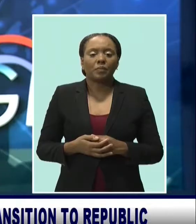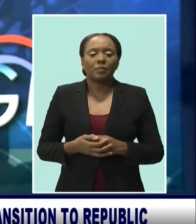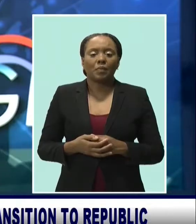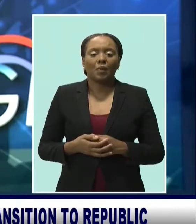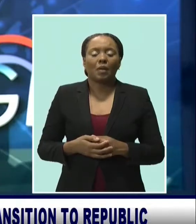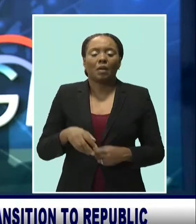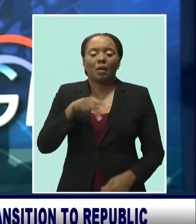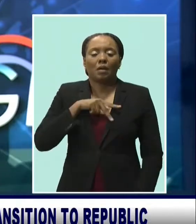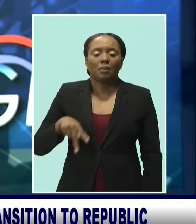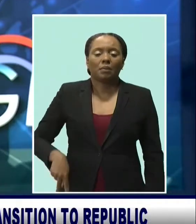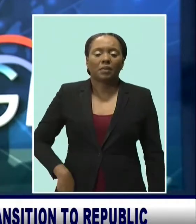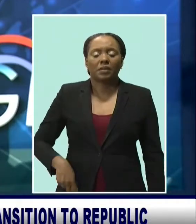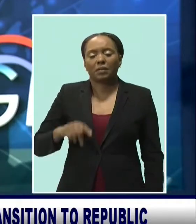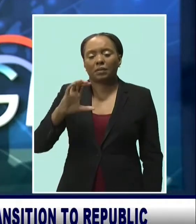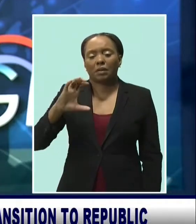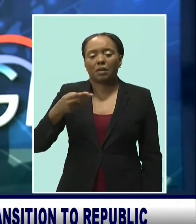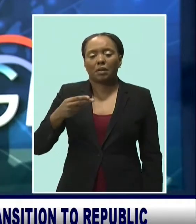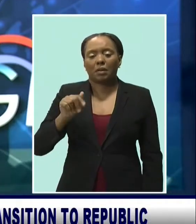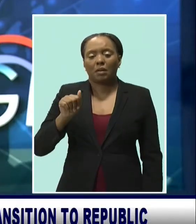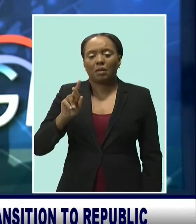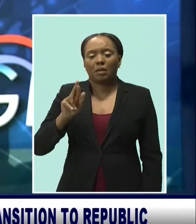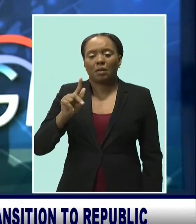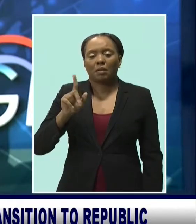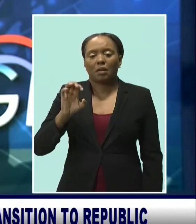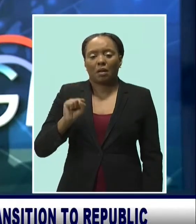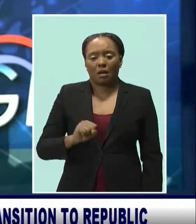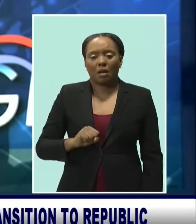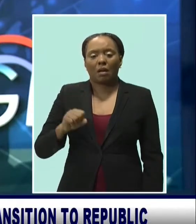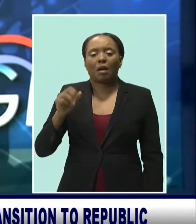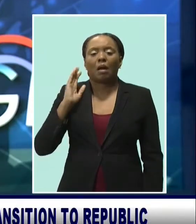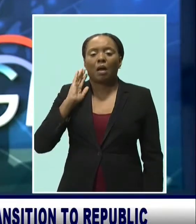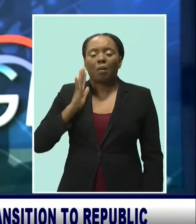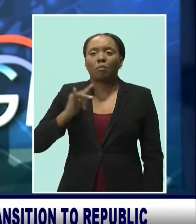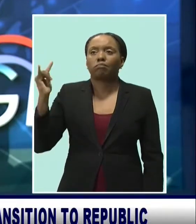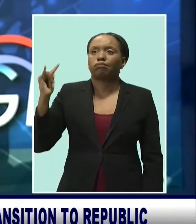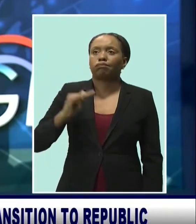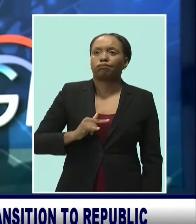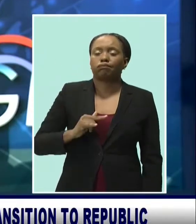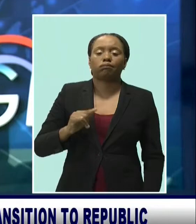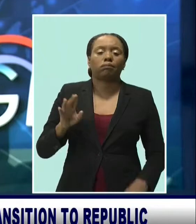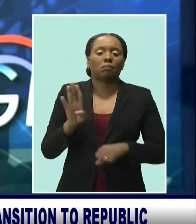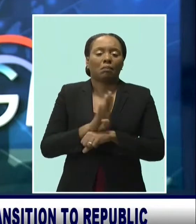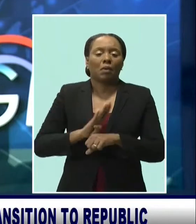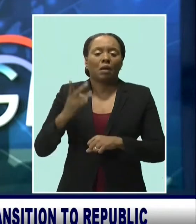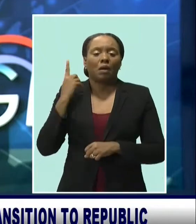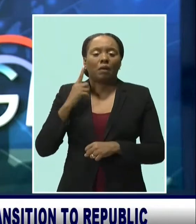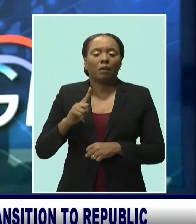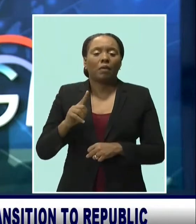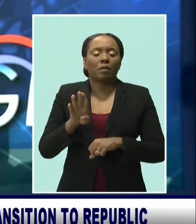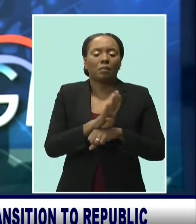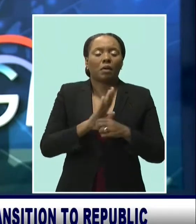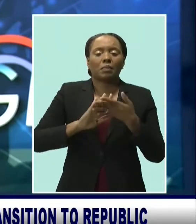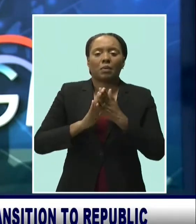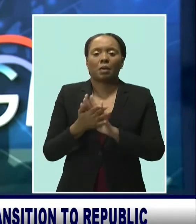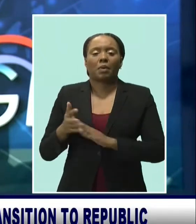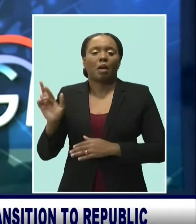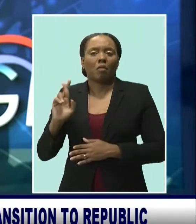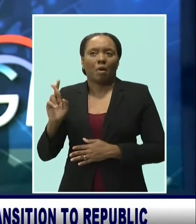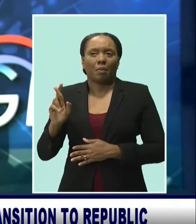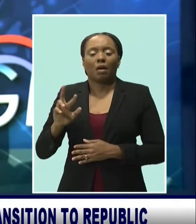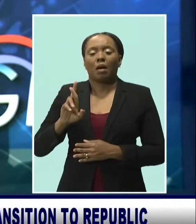Heir to the British throne, His Royal Highness Prince Charles, the Prince of Wales, is to visit Barbados to mark the country's transition to a